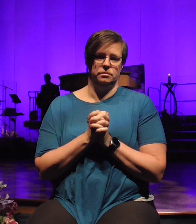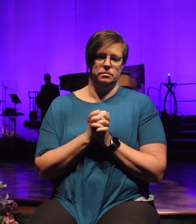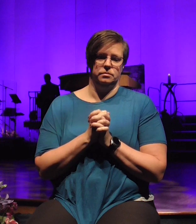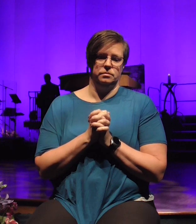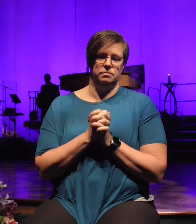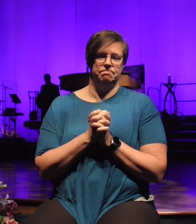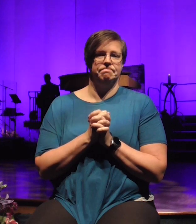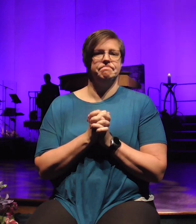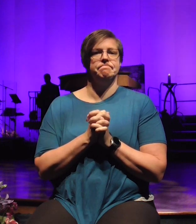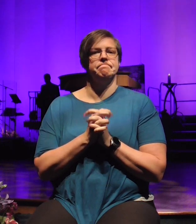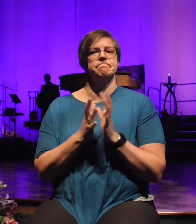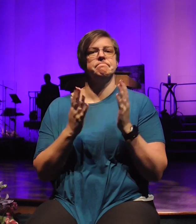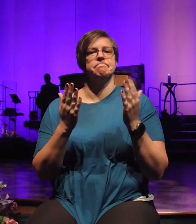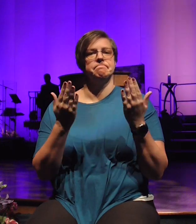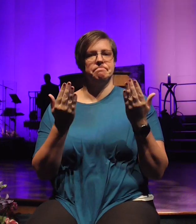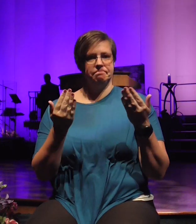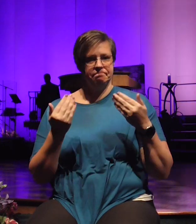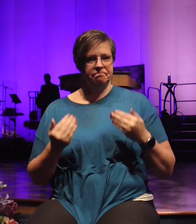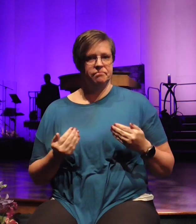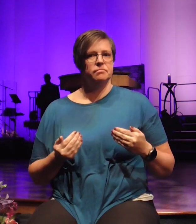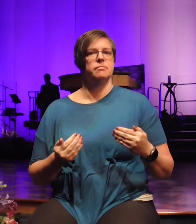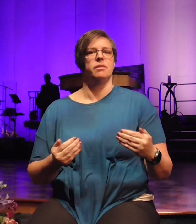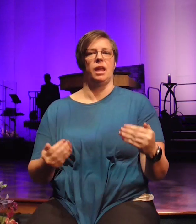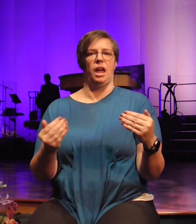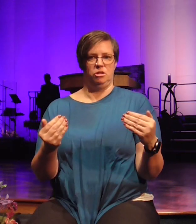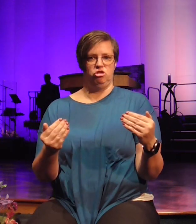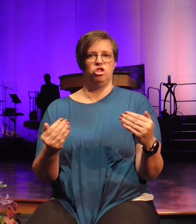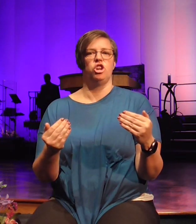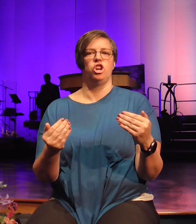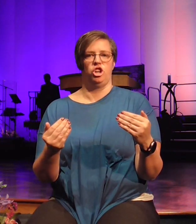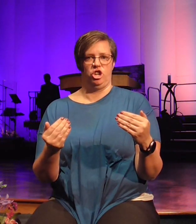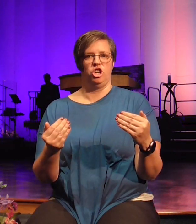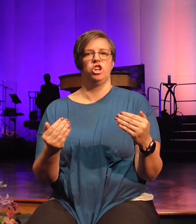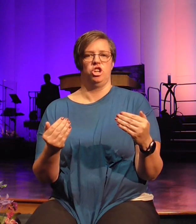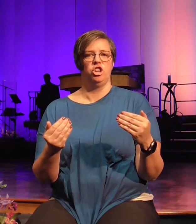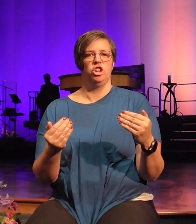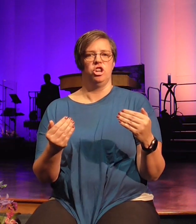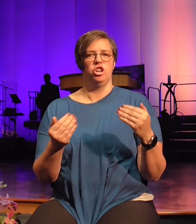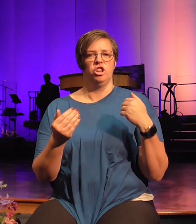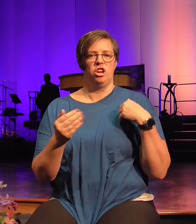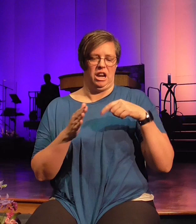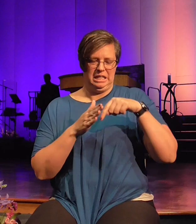Let us just enter into that shrine of our heart,